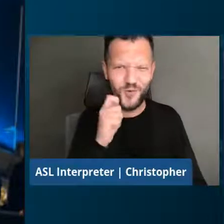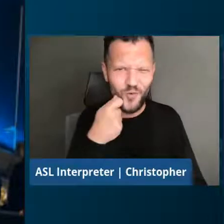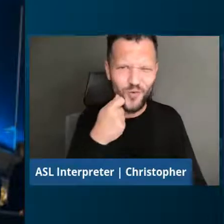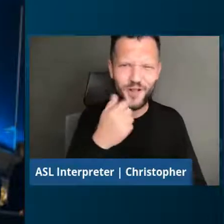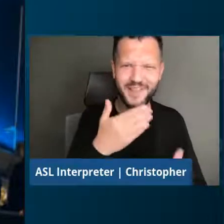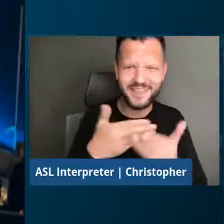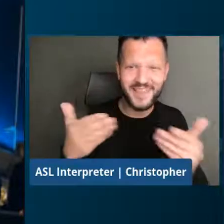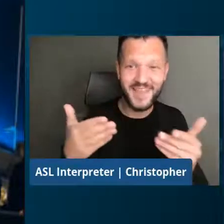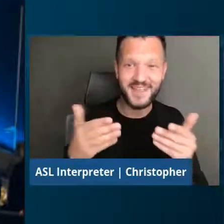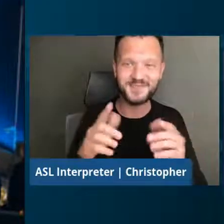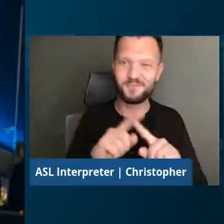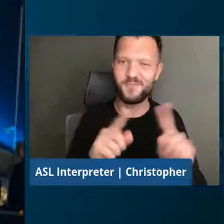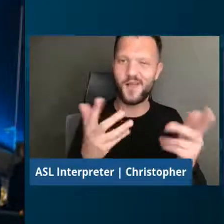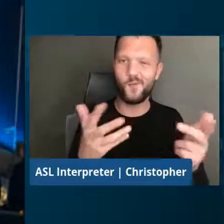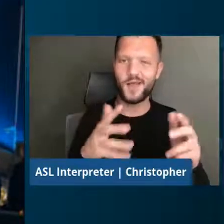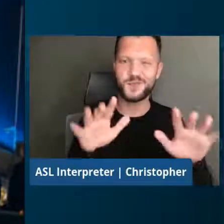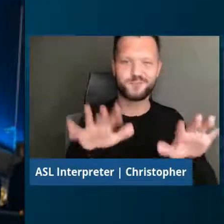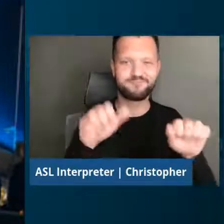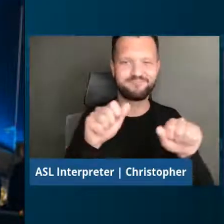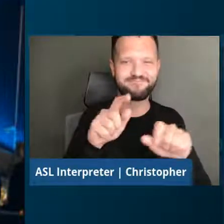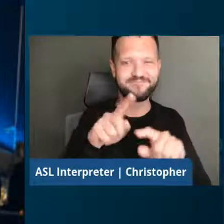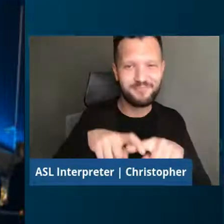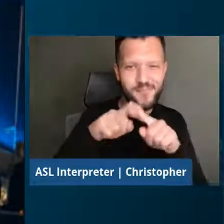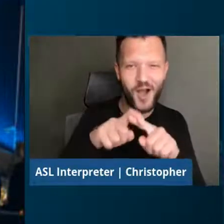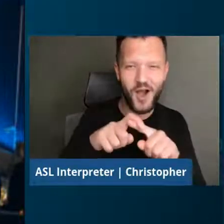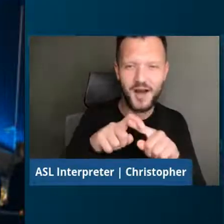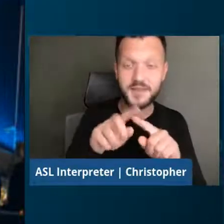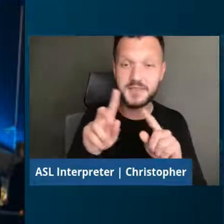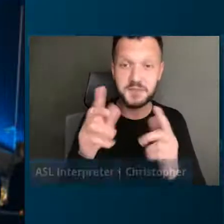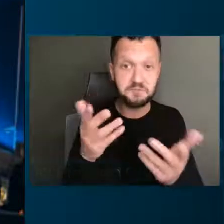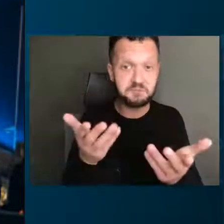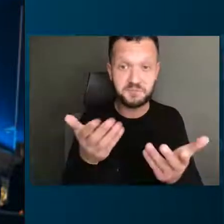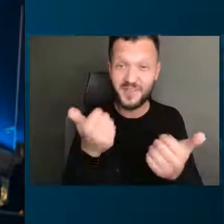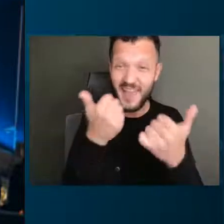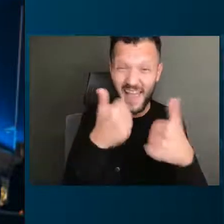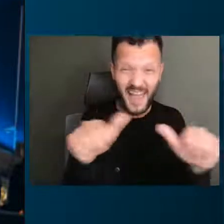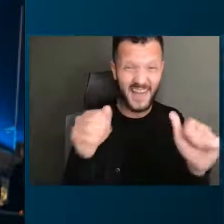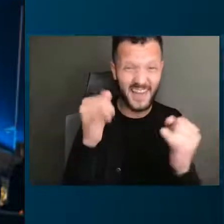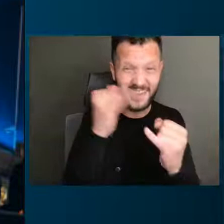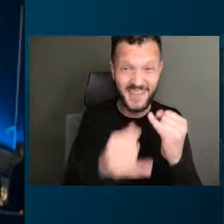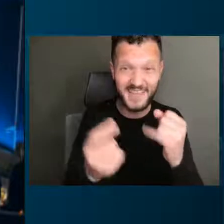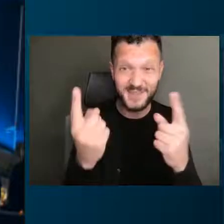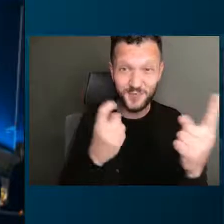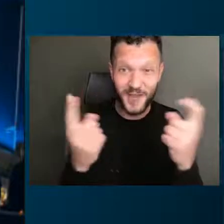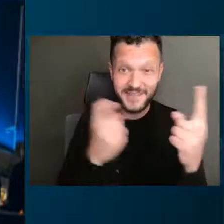other final questions as we round out the program today. Any last burning questions?